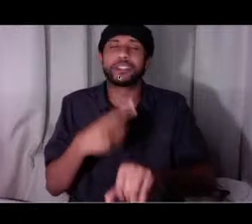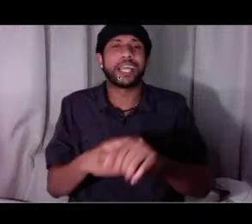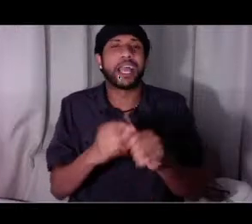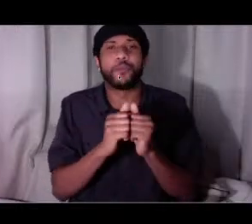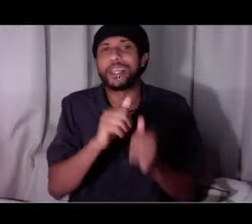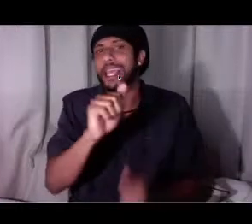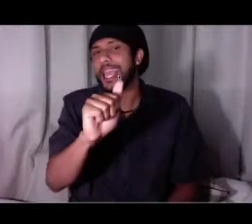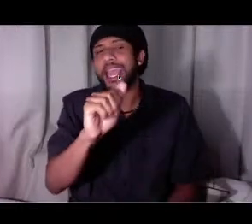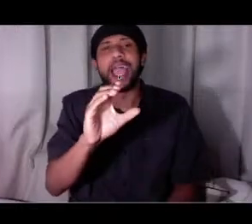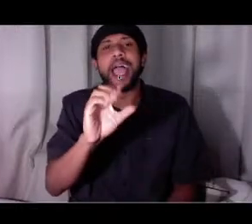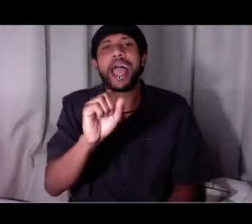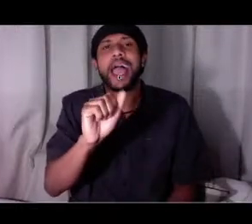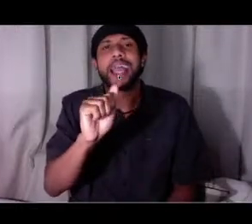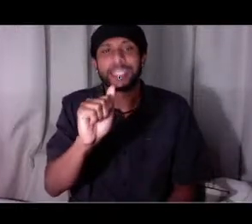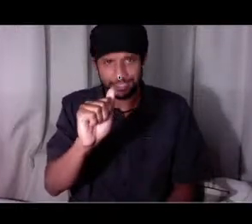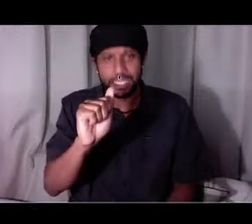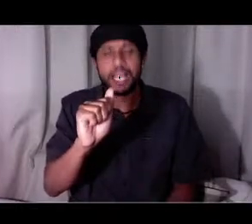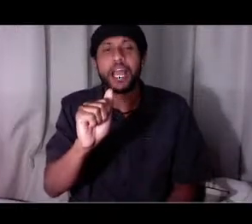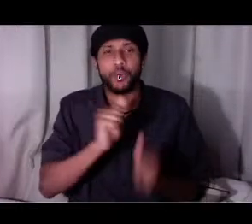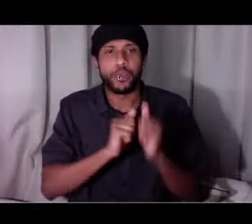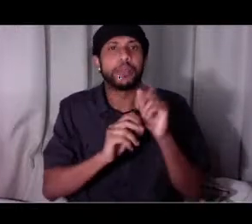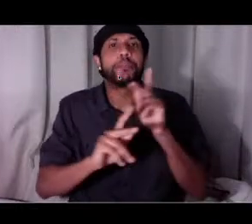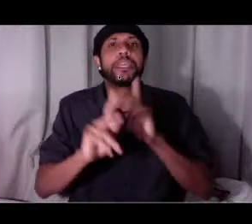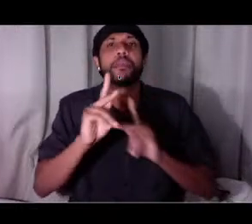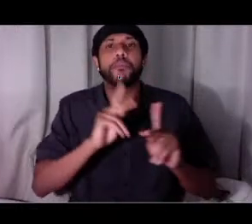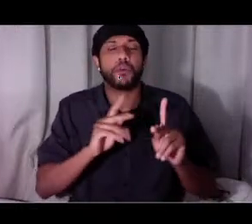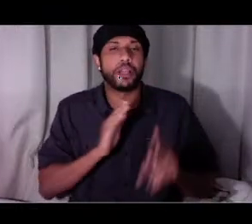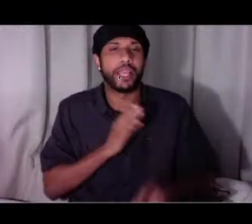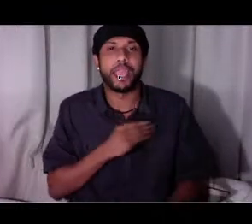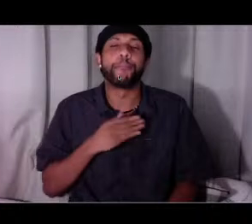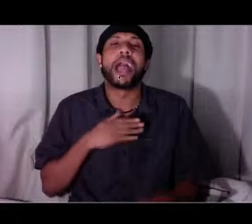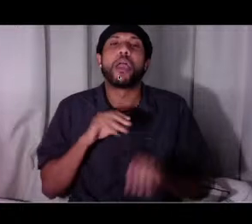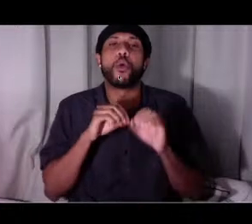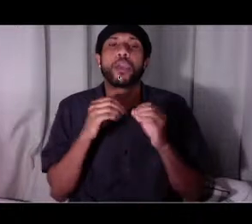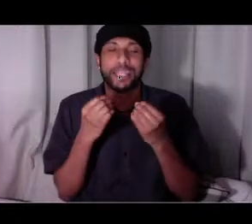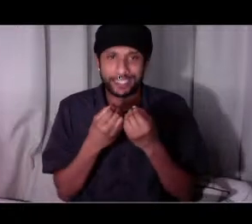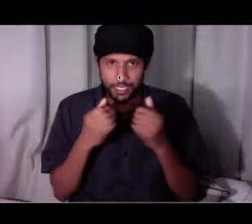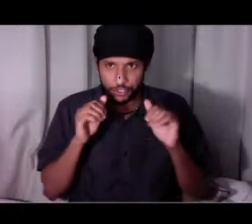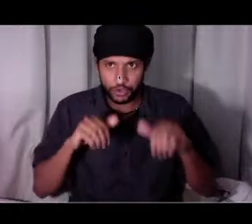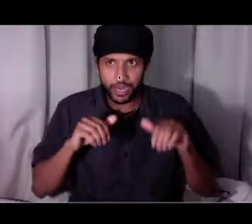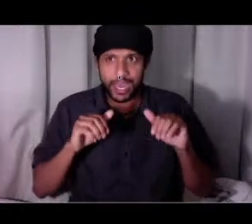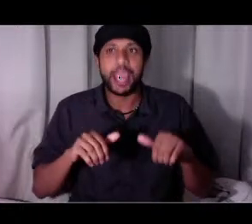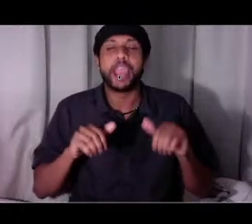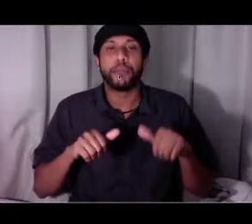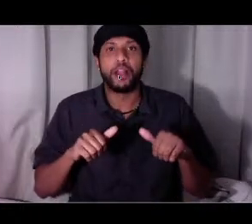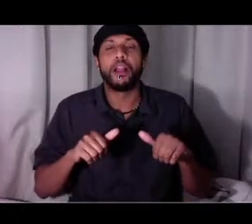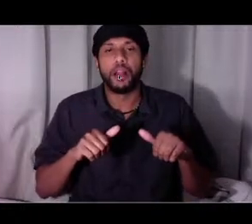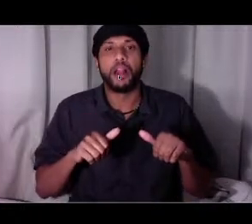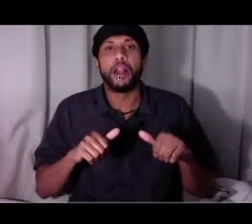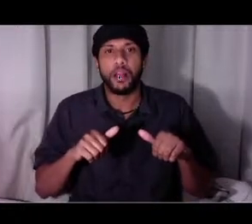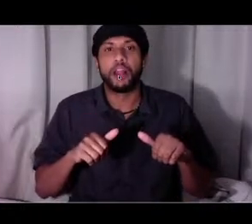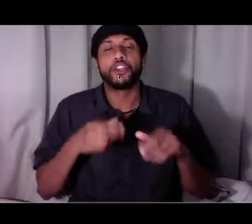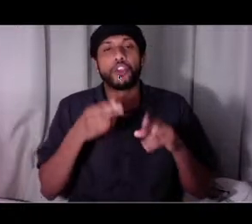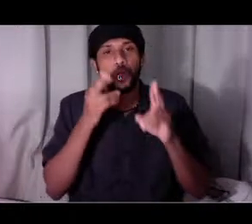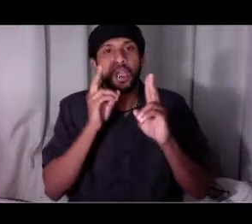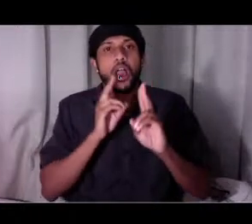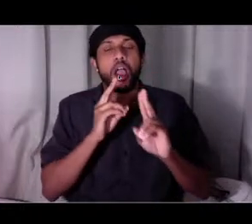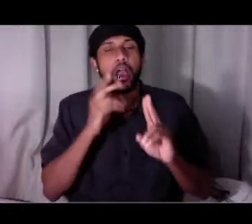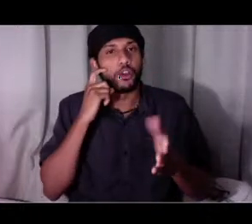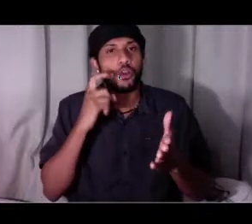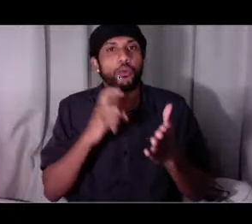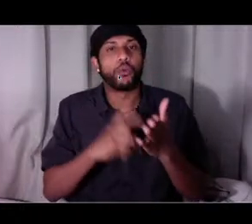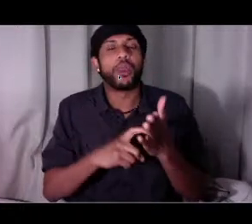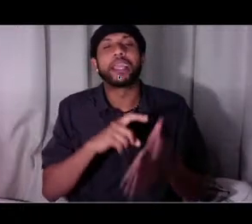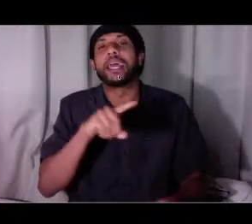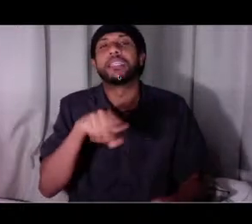so proud when people with my organization uh are able to honor and recognize those